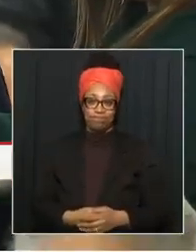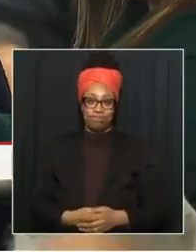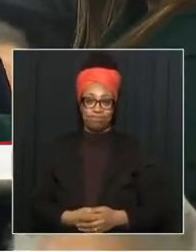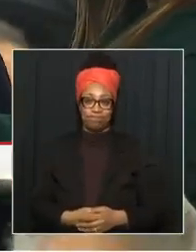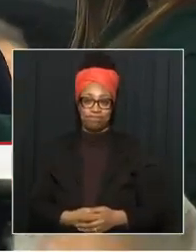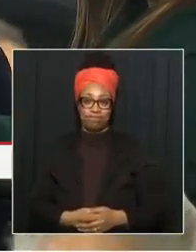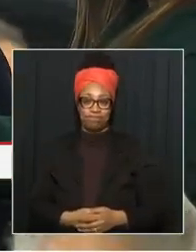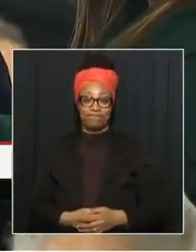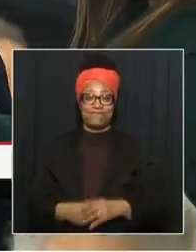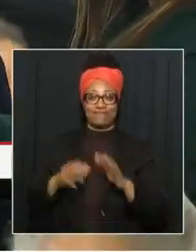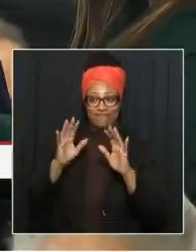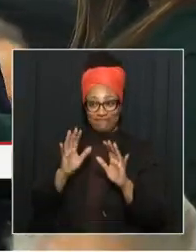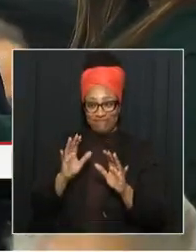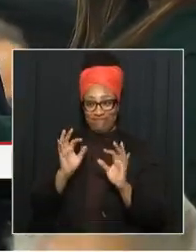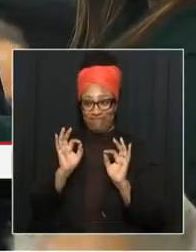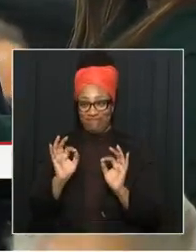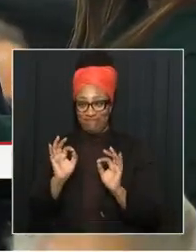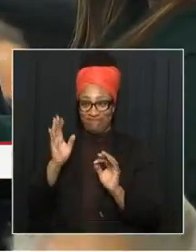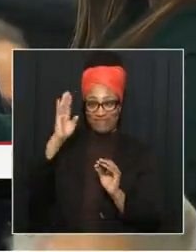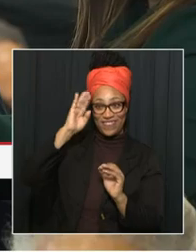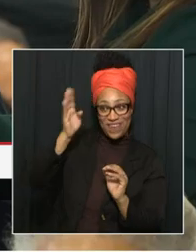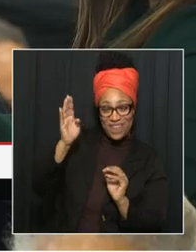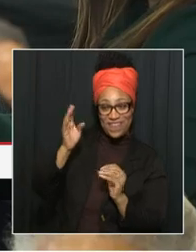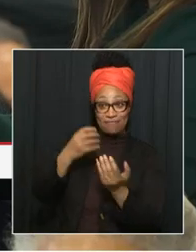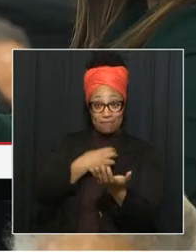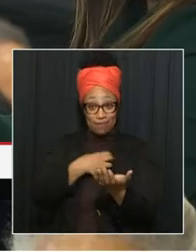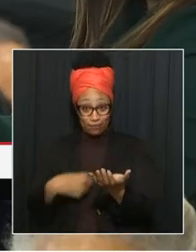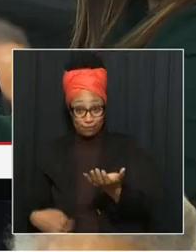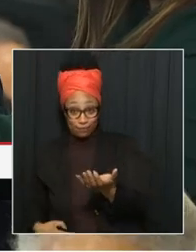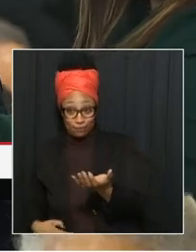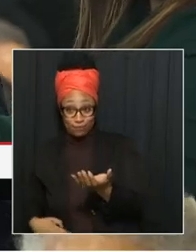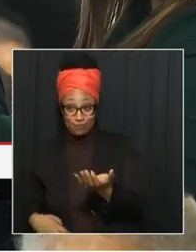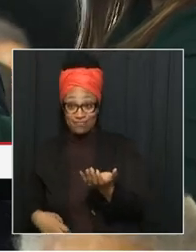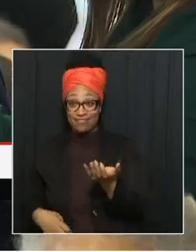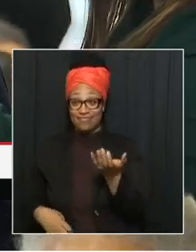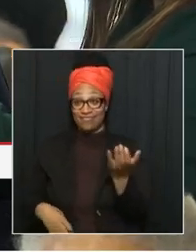Hello, Mayor and Ms. Hines.